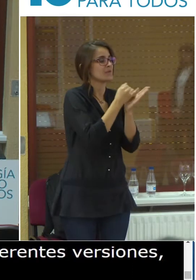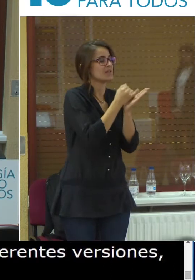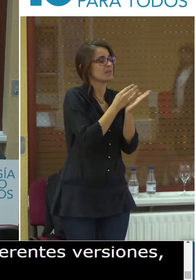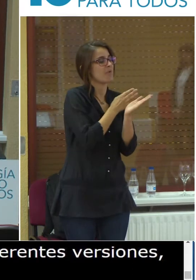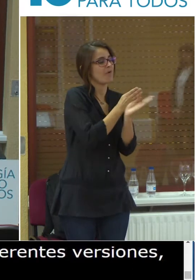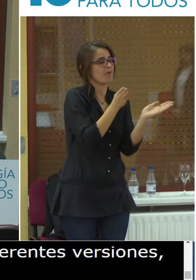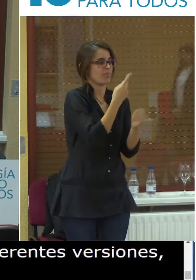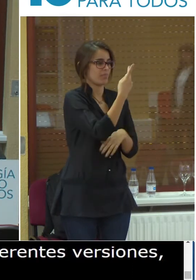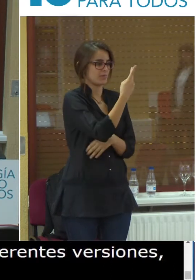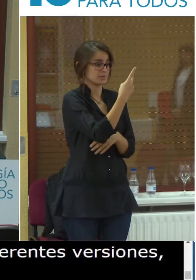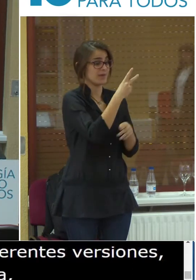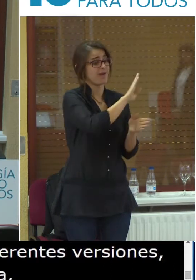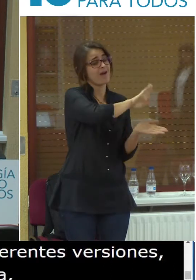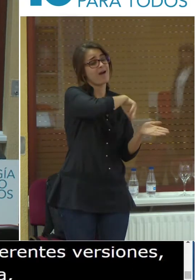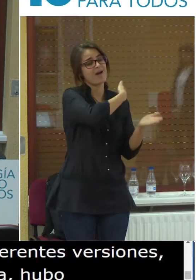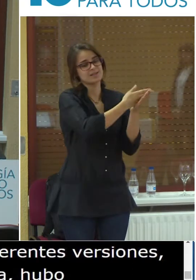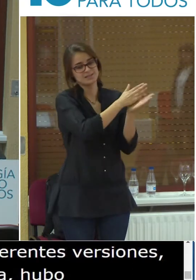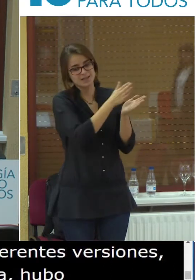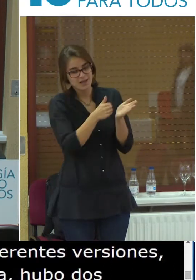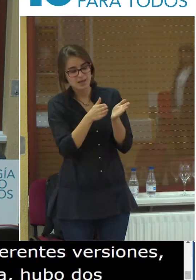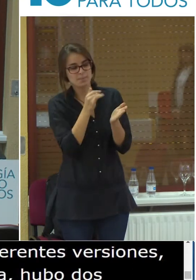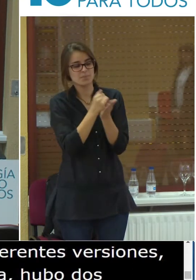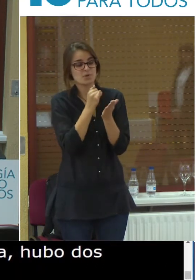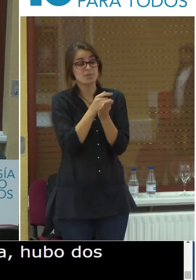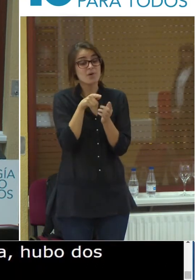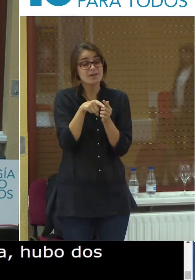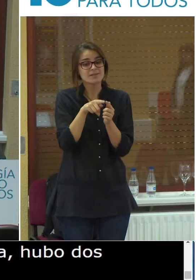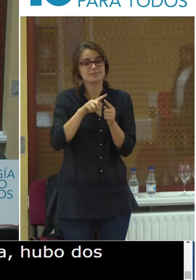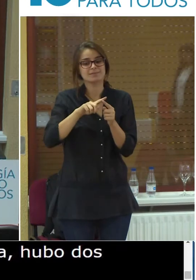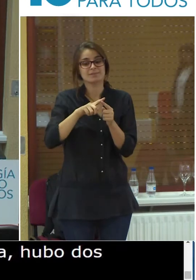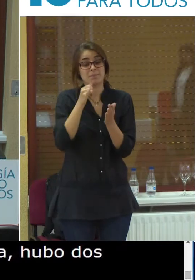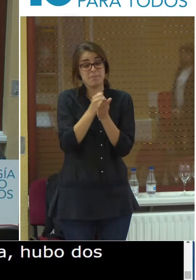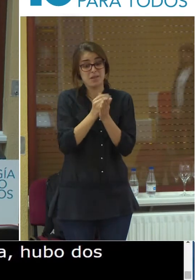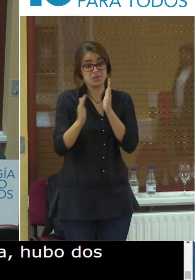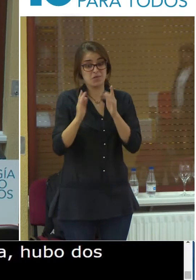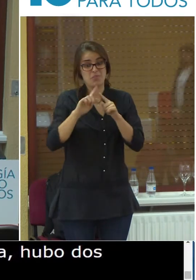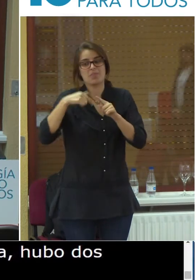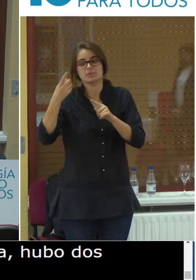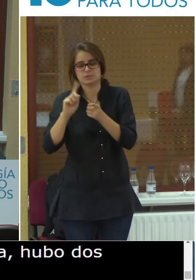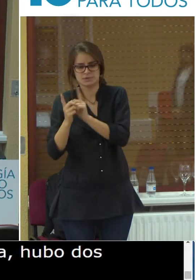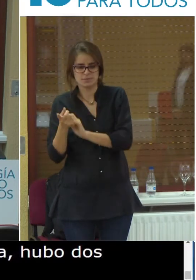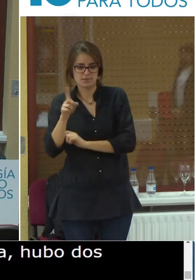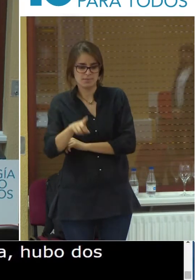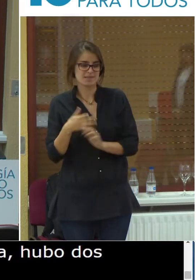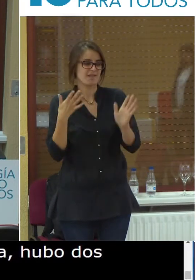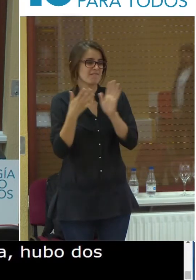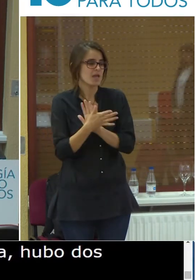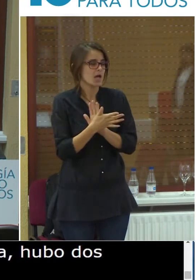two versions of the prototype, and even the final prototype changed afterwards. We